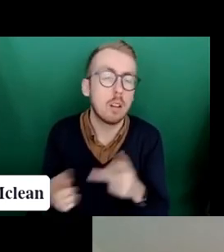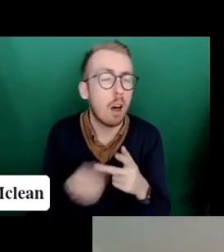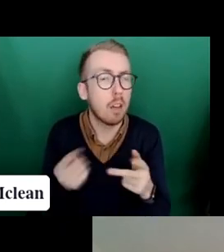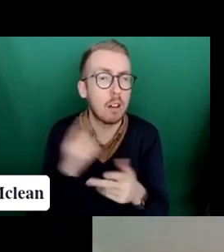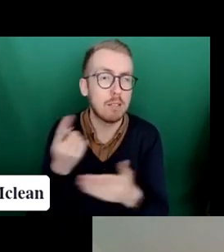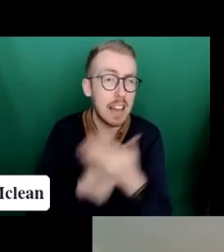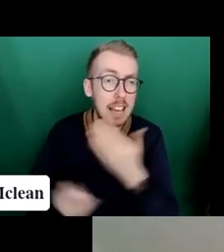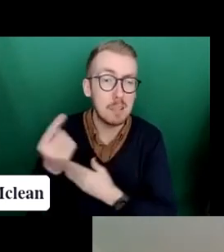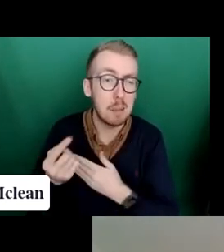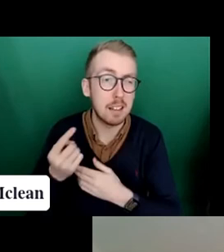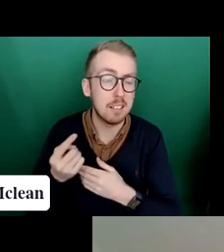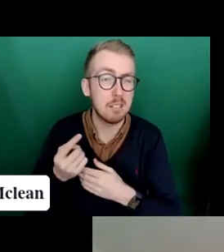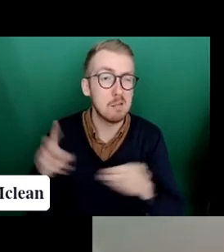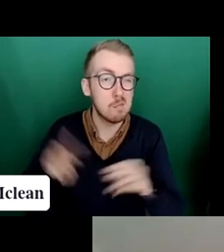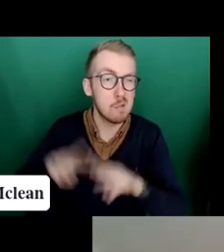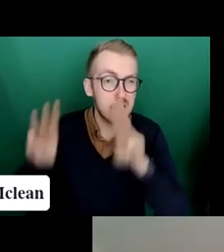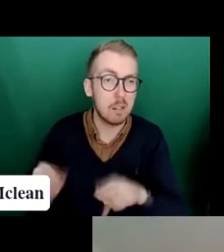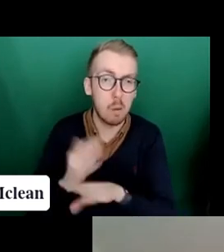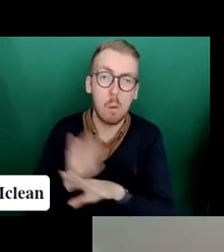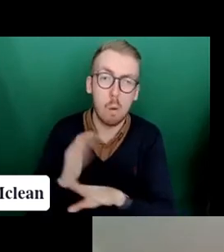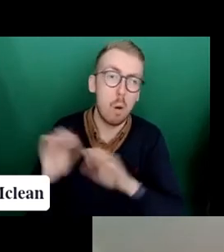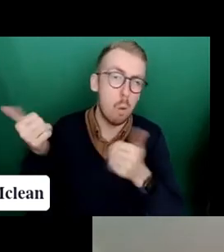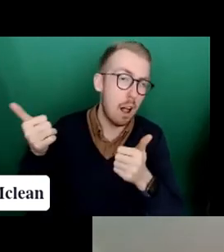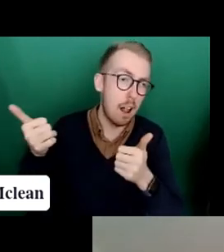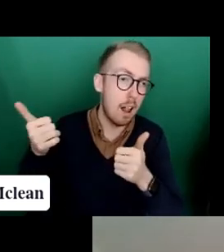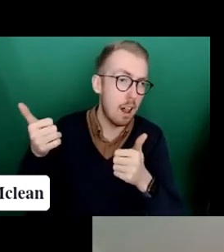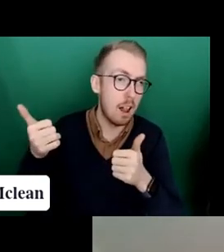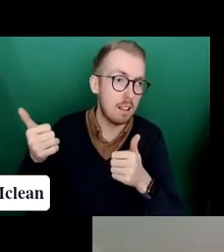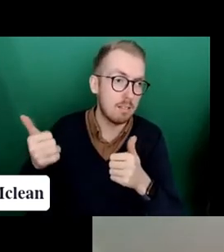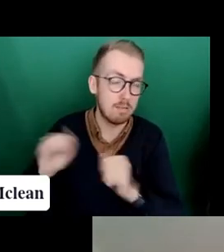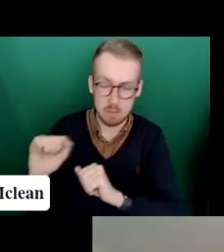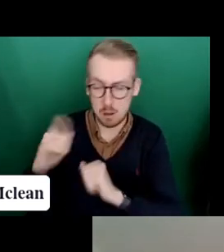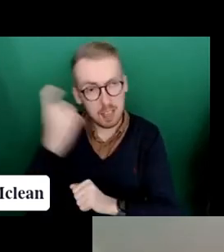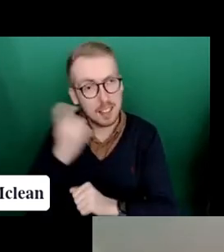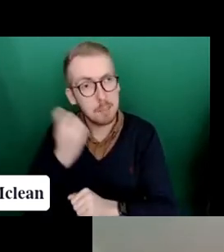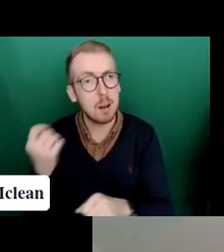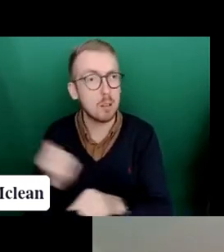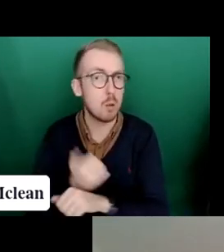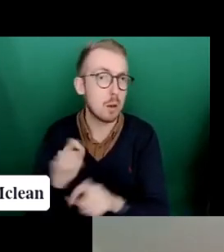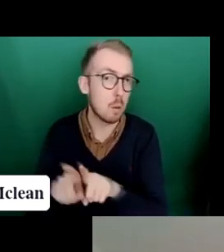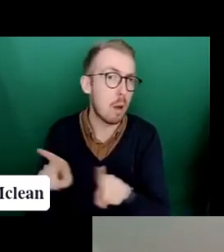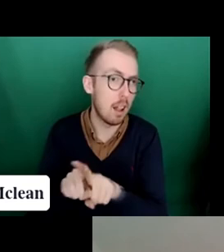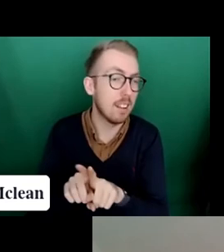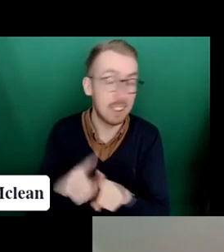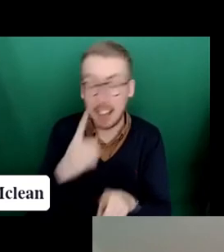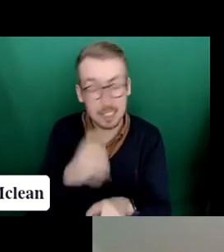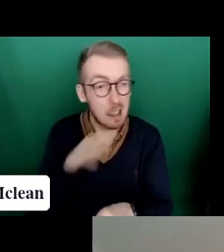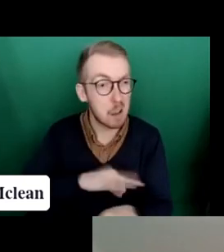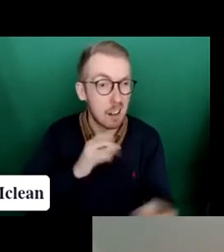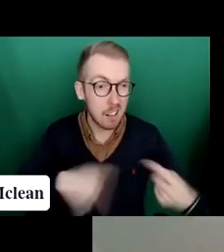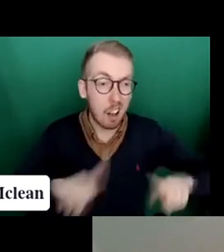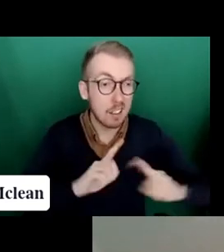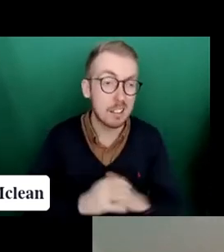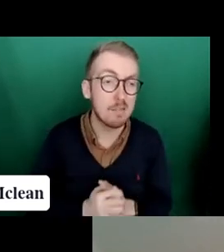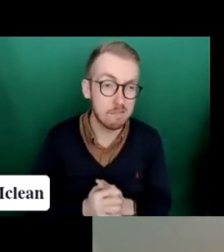know, having case studies from each of them that's working well and having them speak to people that are thinking about doing it can be really, really beneficial.